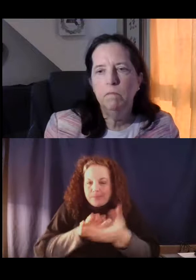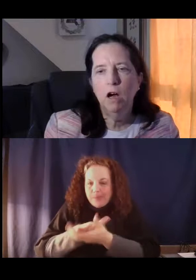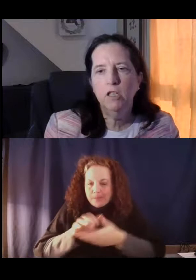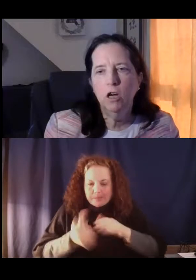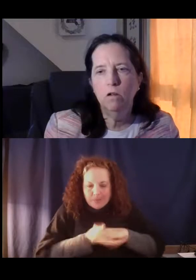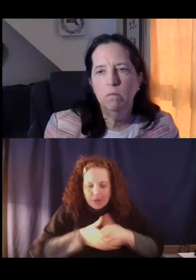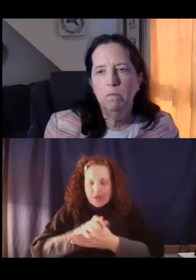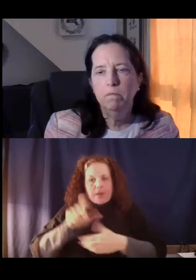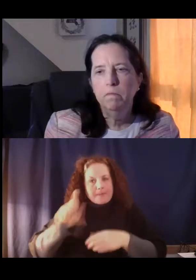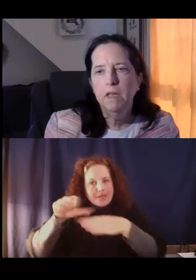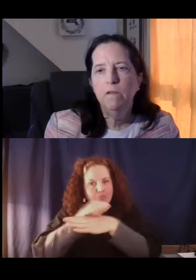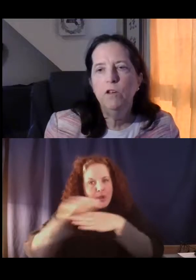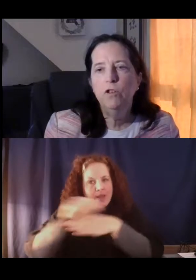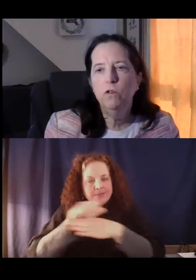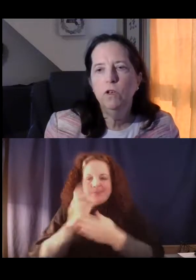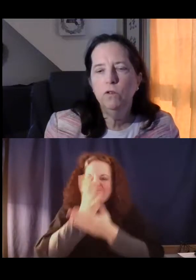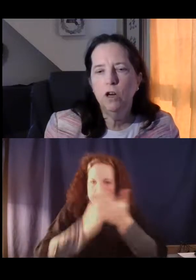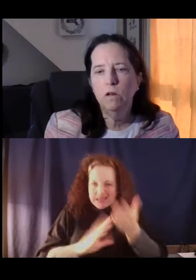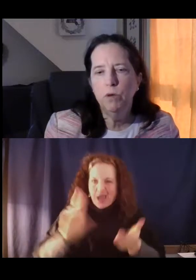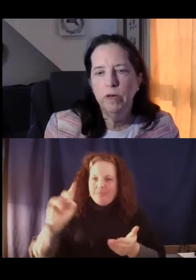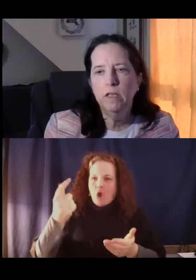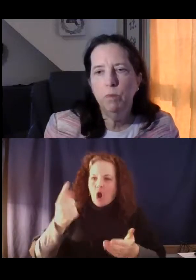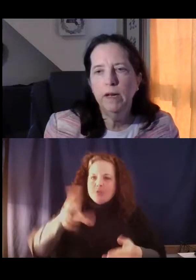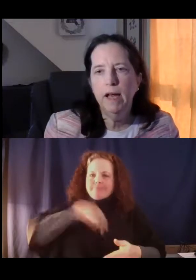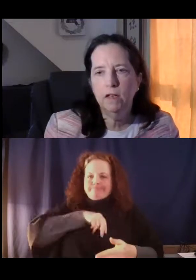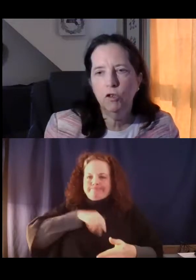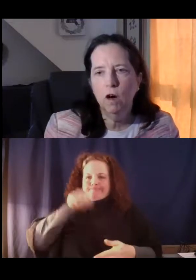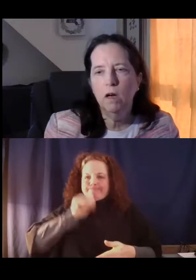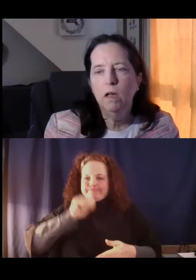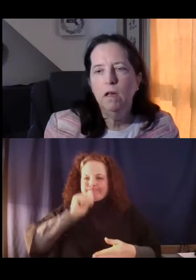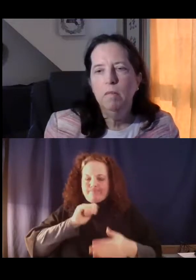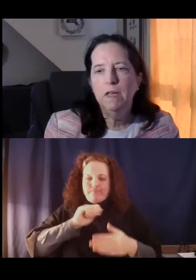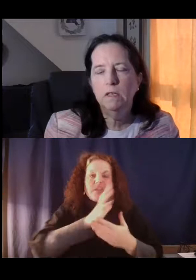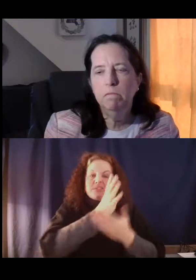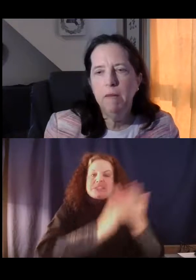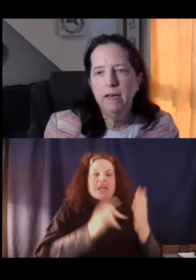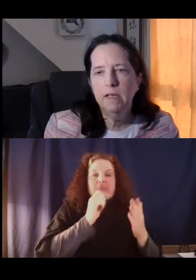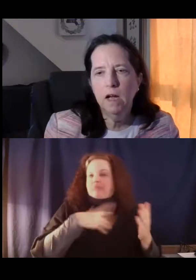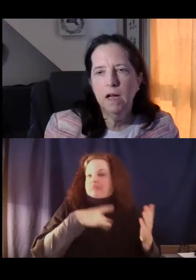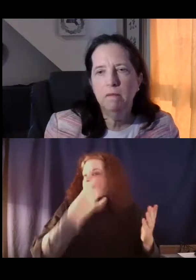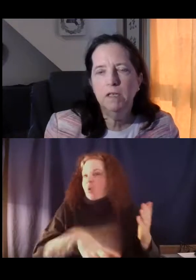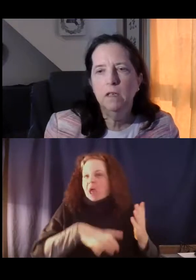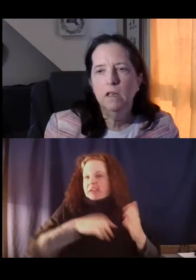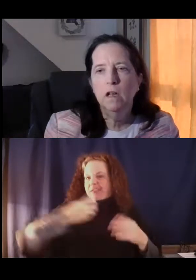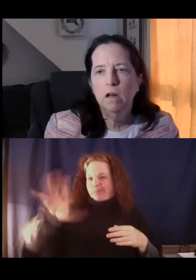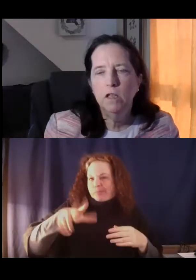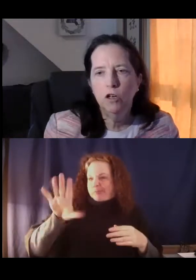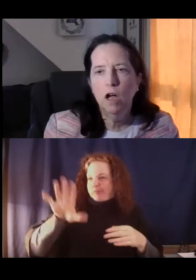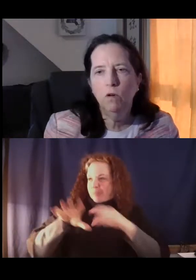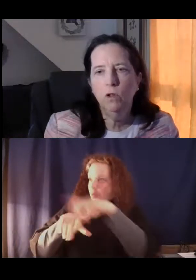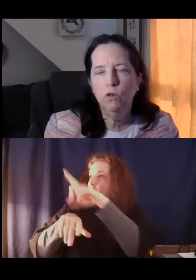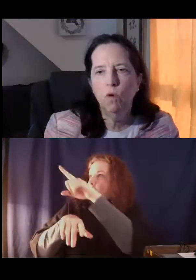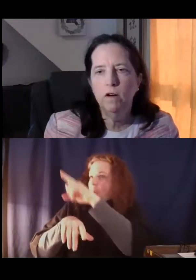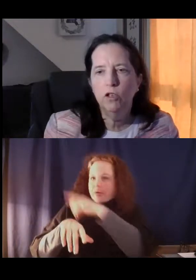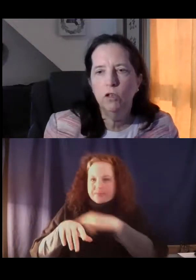some dogs don't. If you do use dog booties, bring extra because many times the